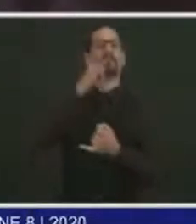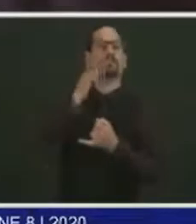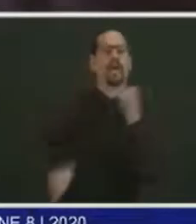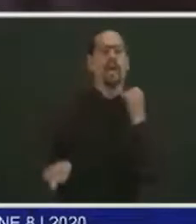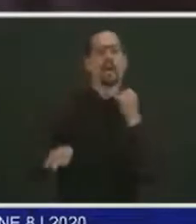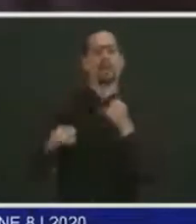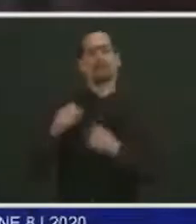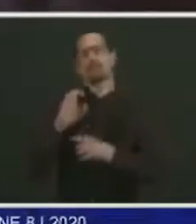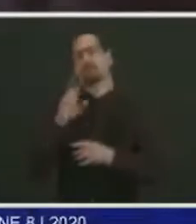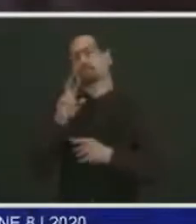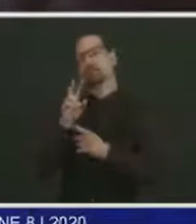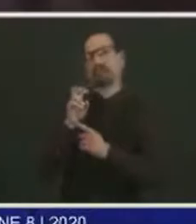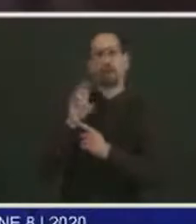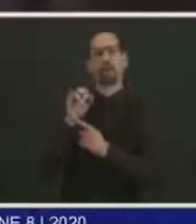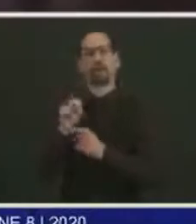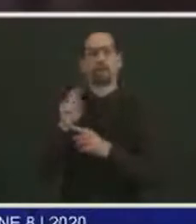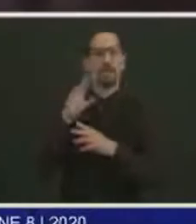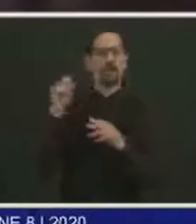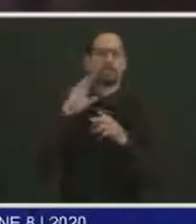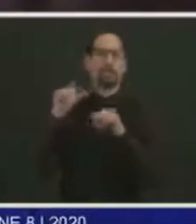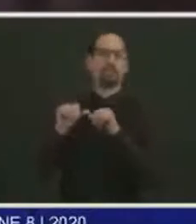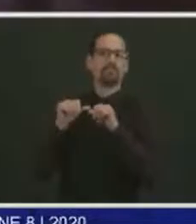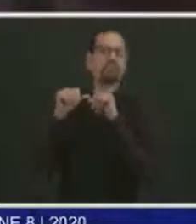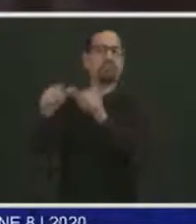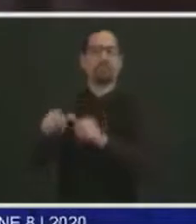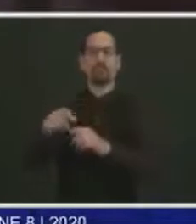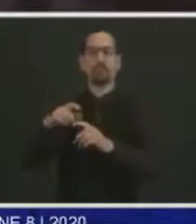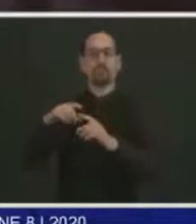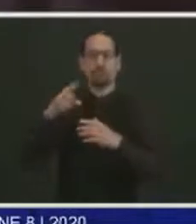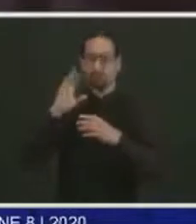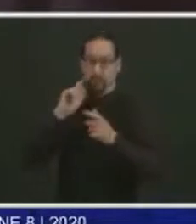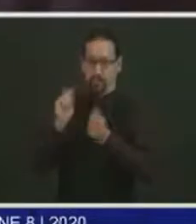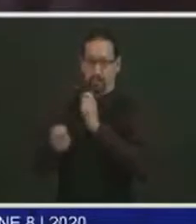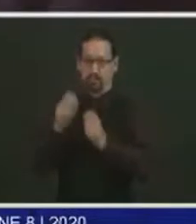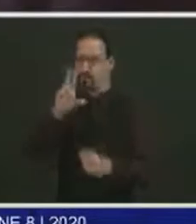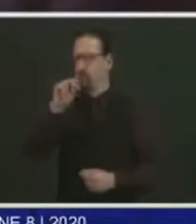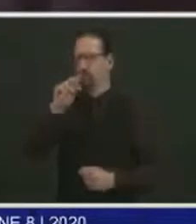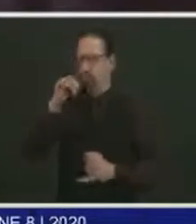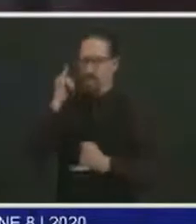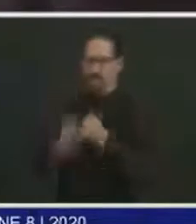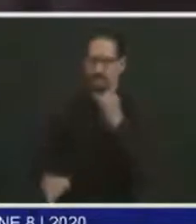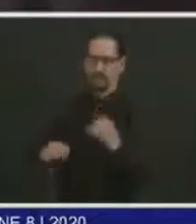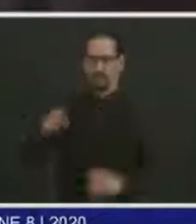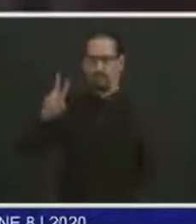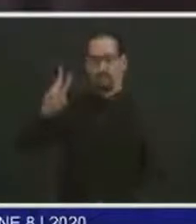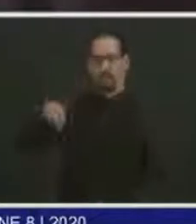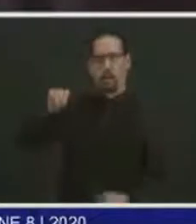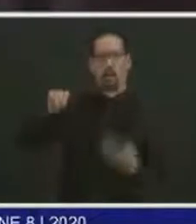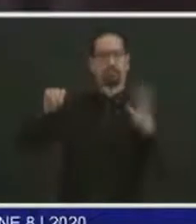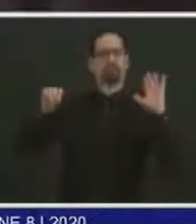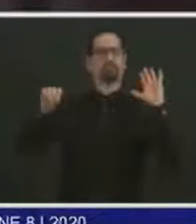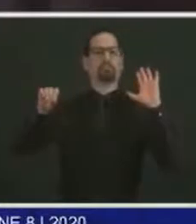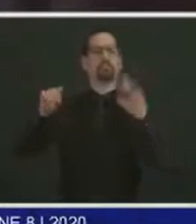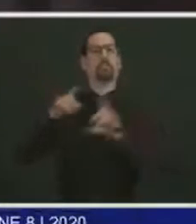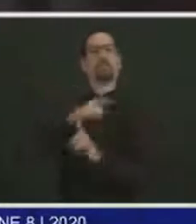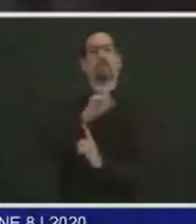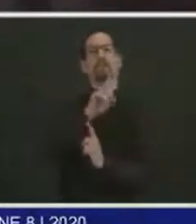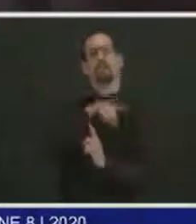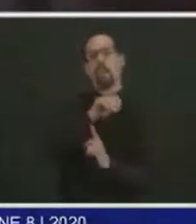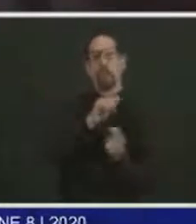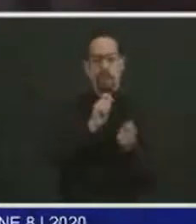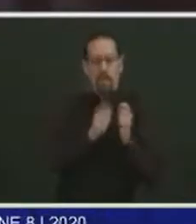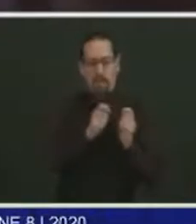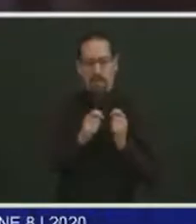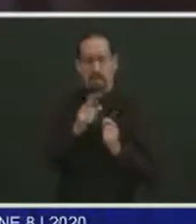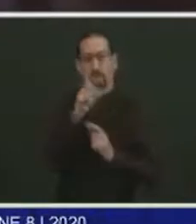that we're going to continuously update every month or every couple of months, but it is something that I'm asking everyone in Rhode